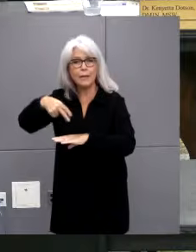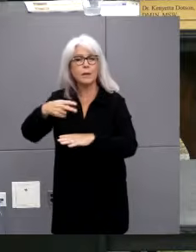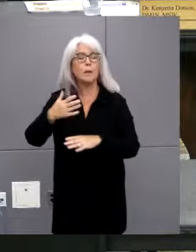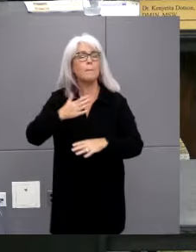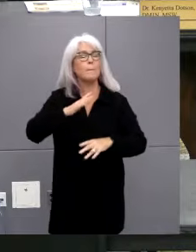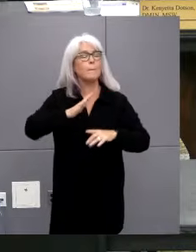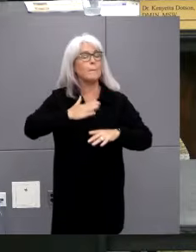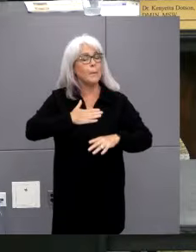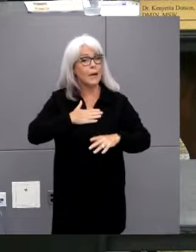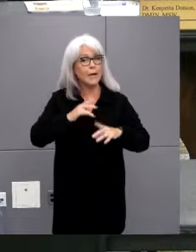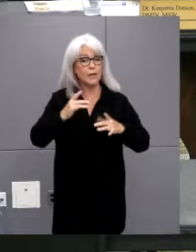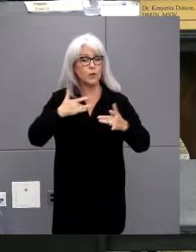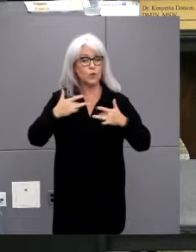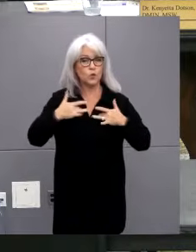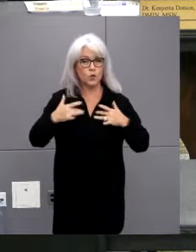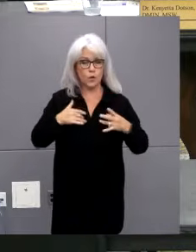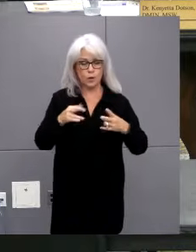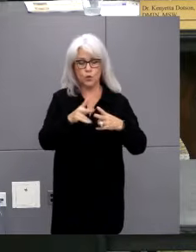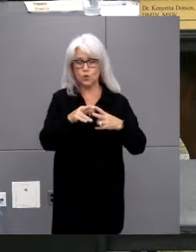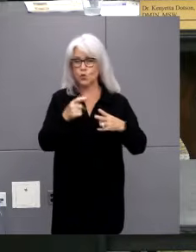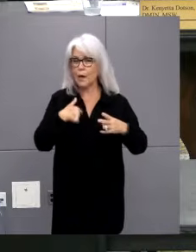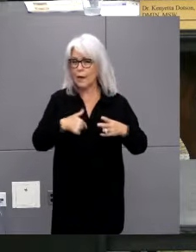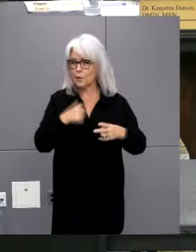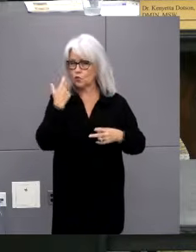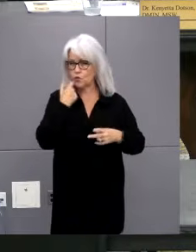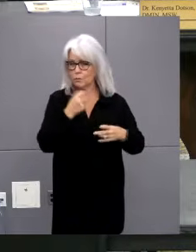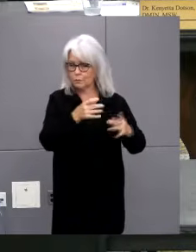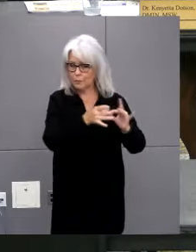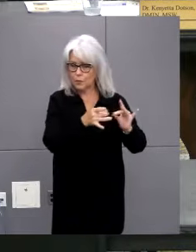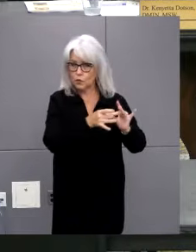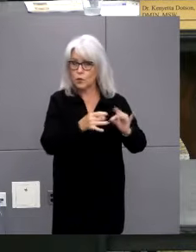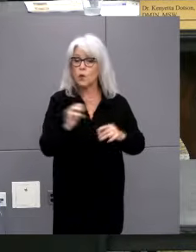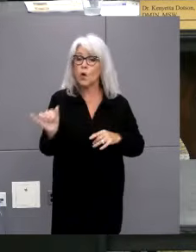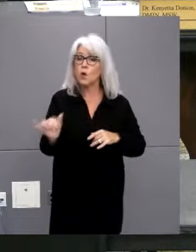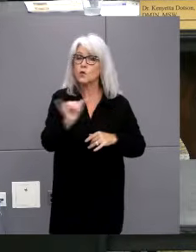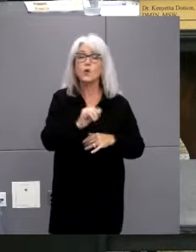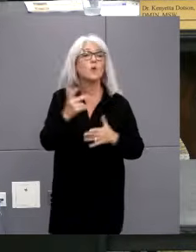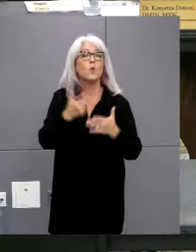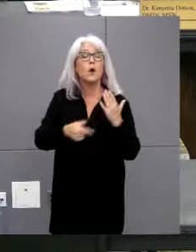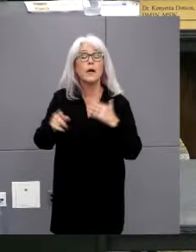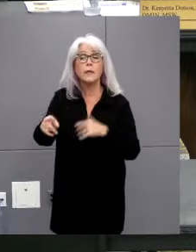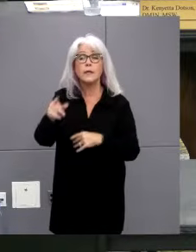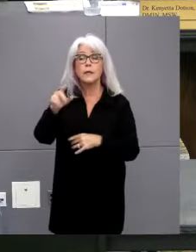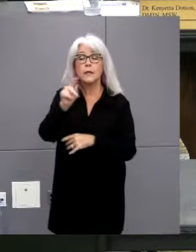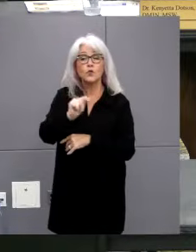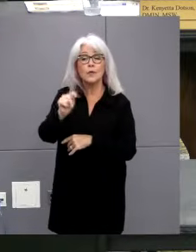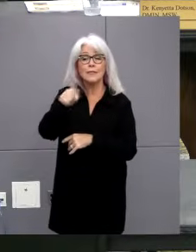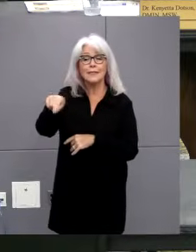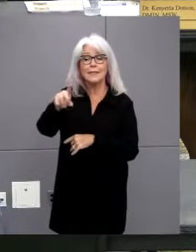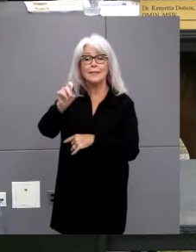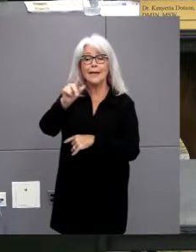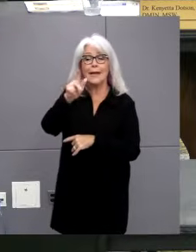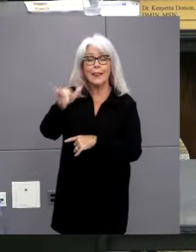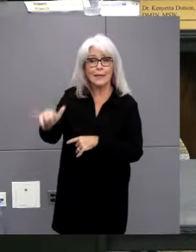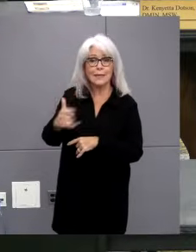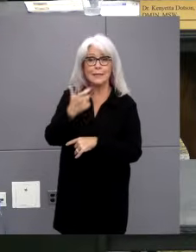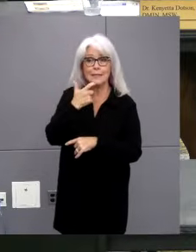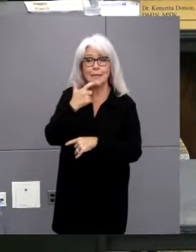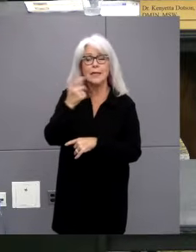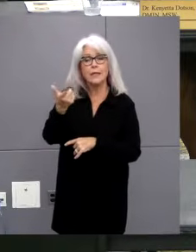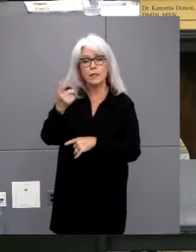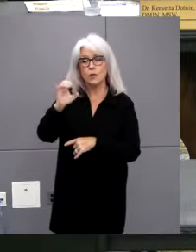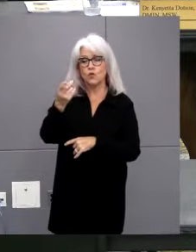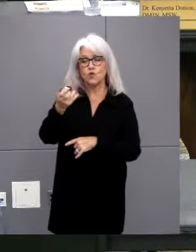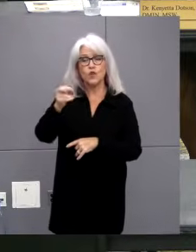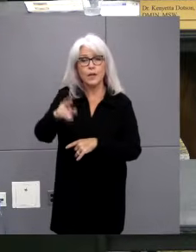is the two that I just mentioned, as well as what Trustee Daly mentioned earlier, that the chairperson, while presiding, may